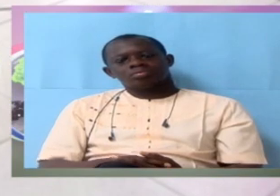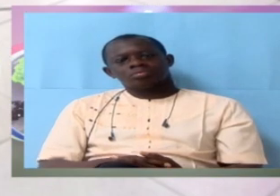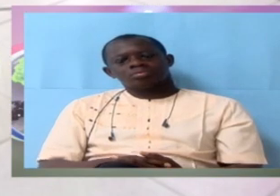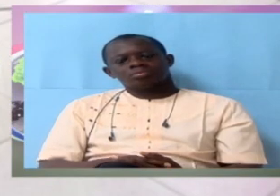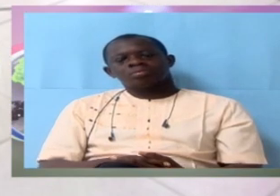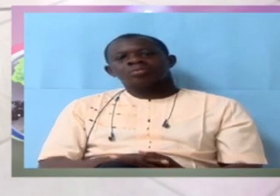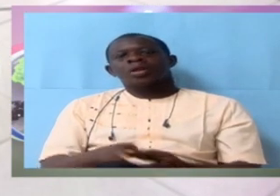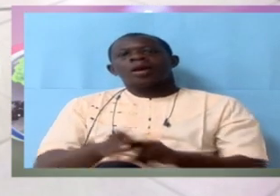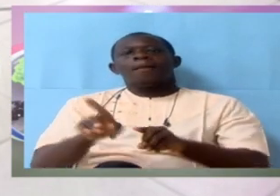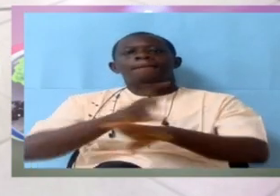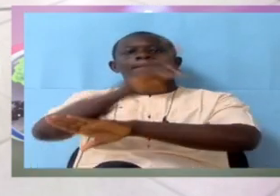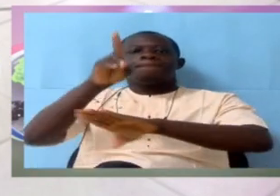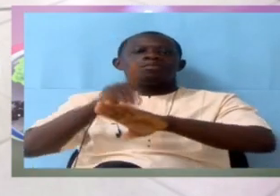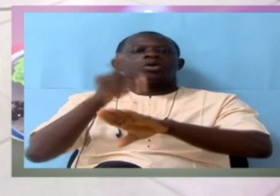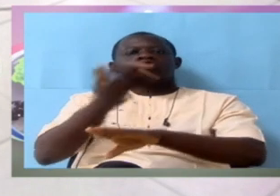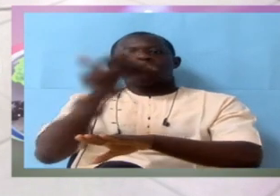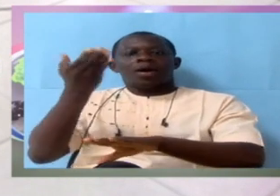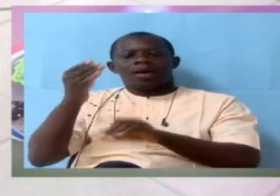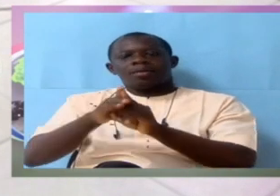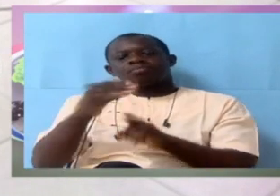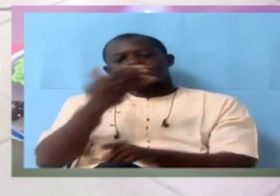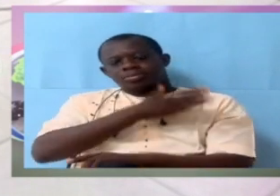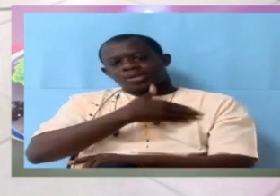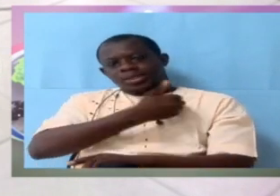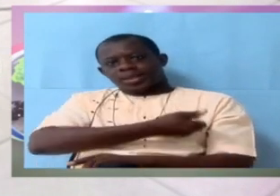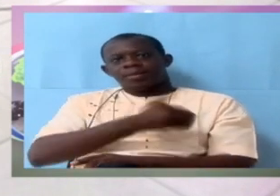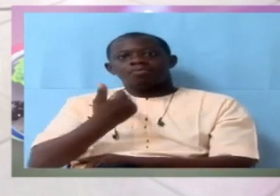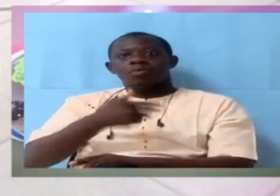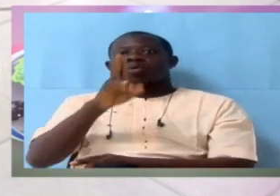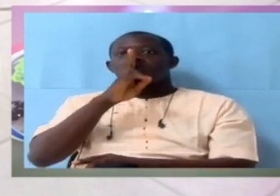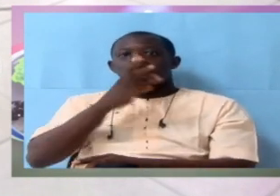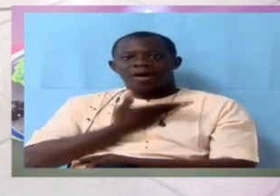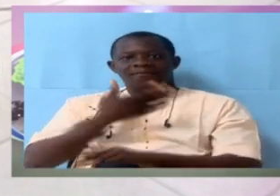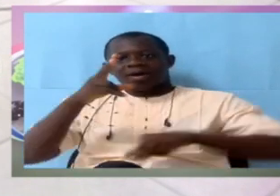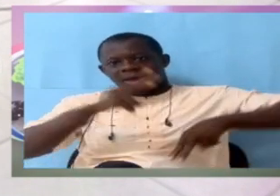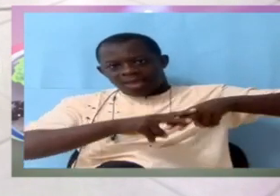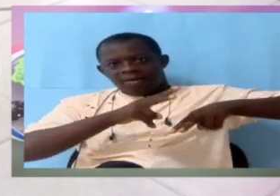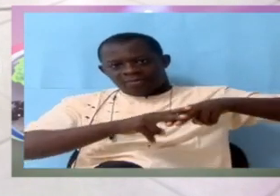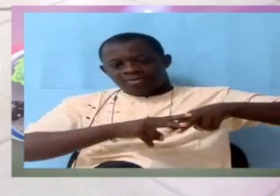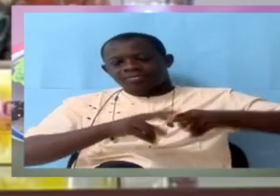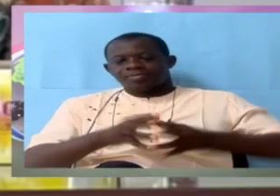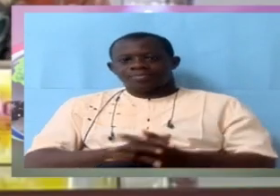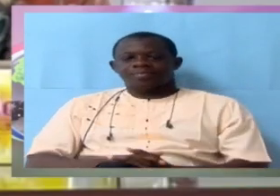It is the place where they treat people for this HIV/AIDS.